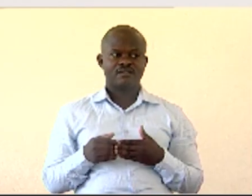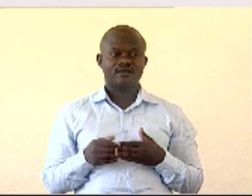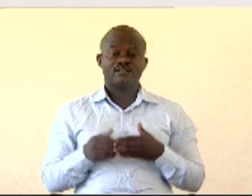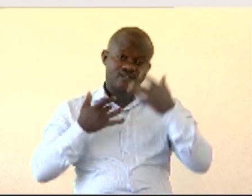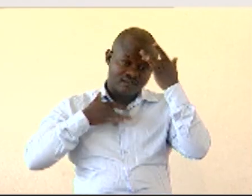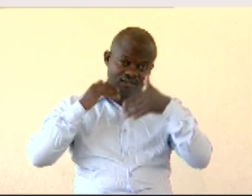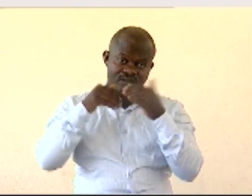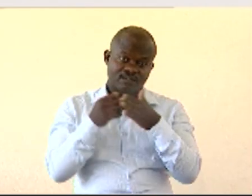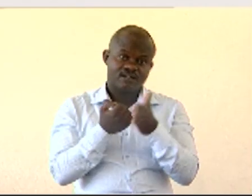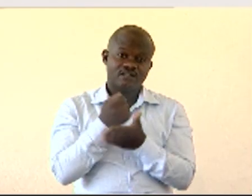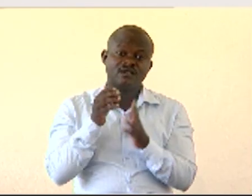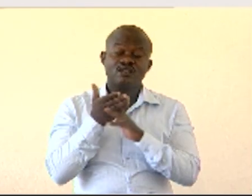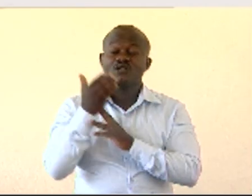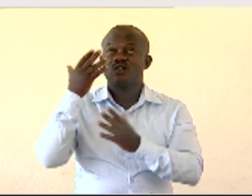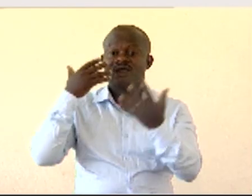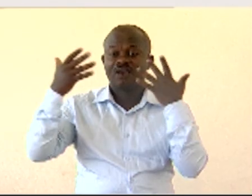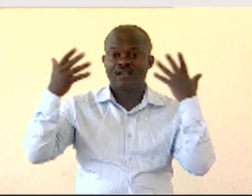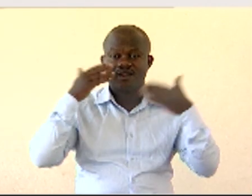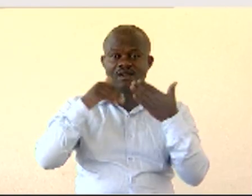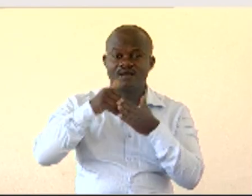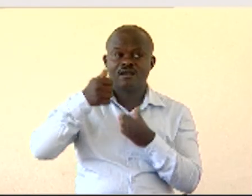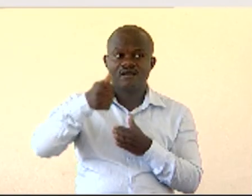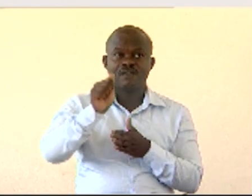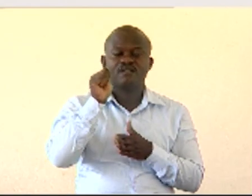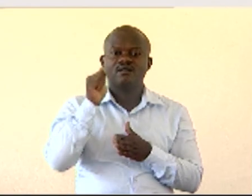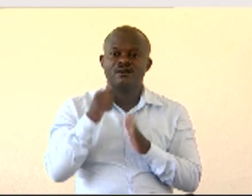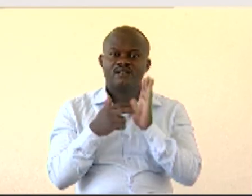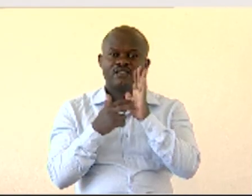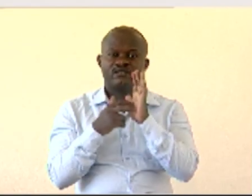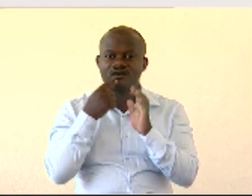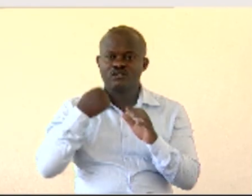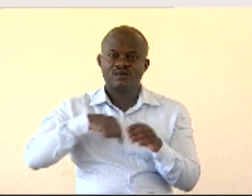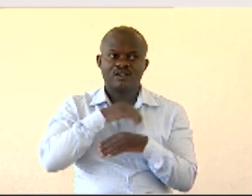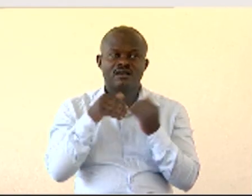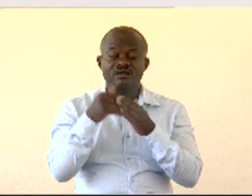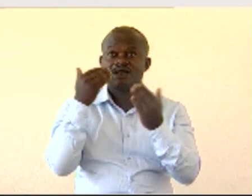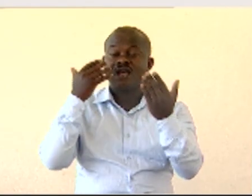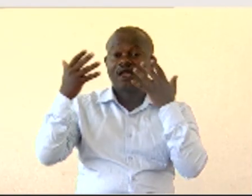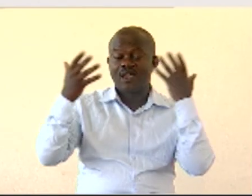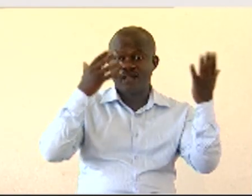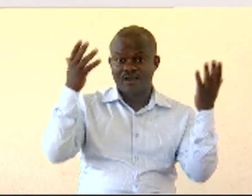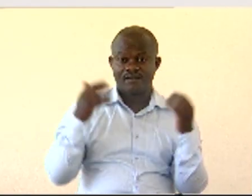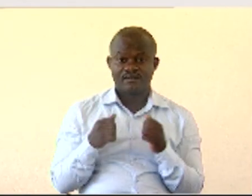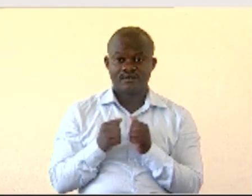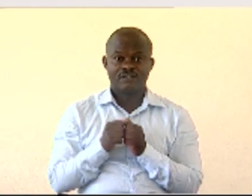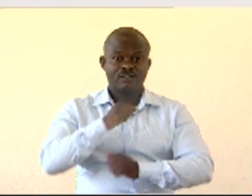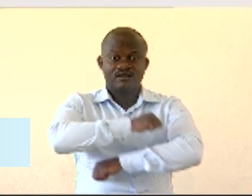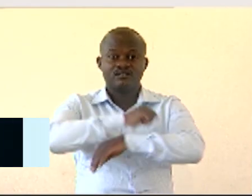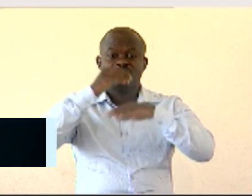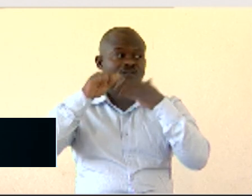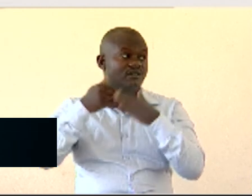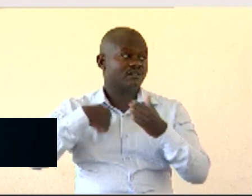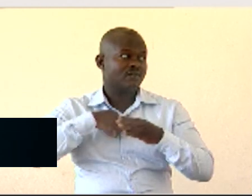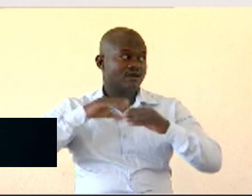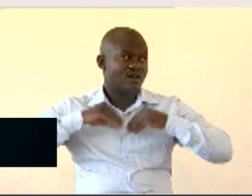Diseases that are caused through the air are referred to as airborne disease. Student, I would